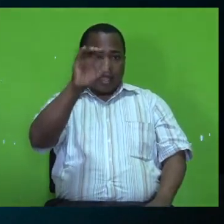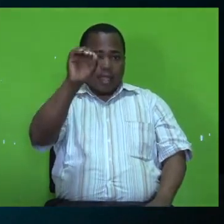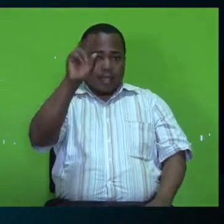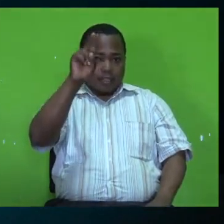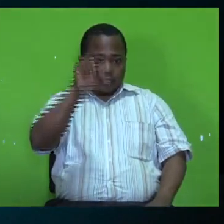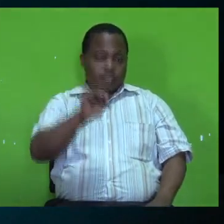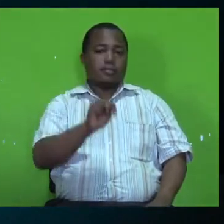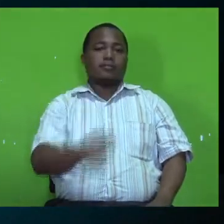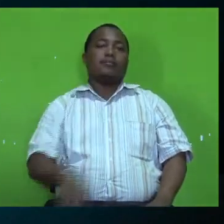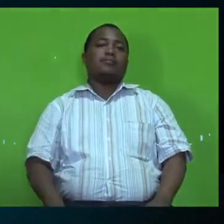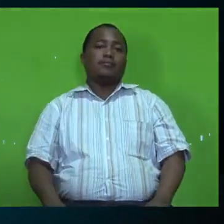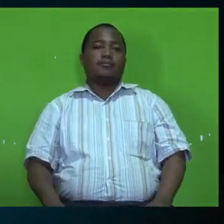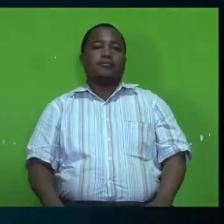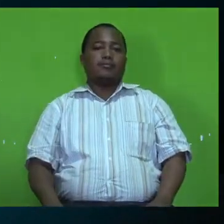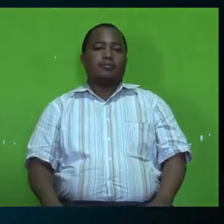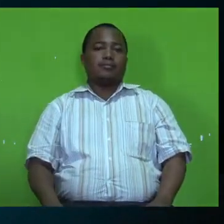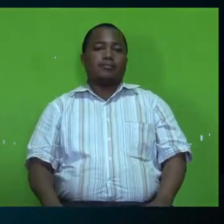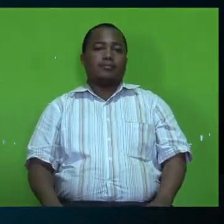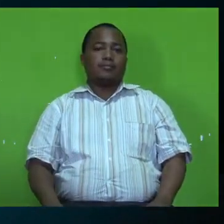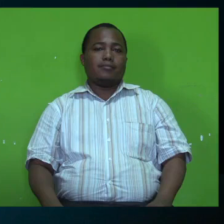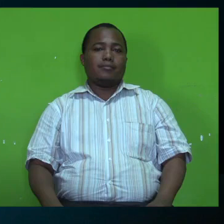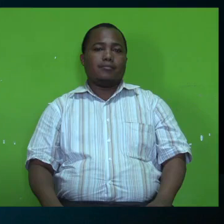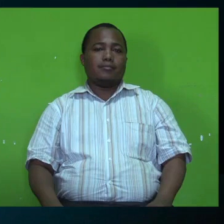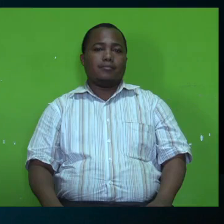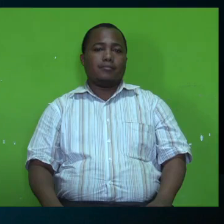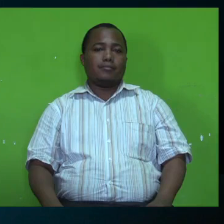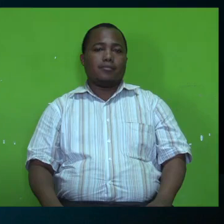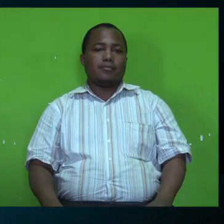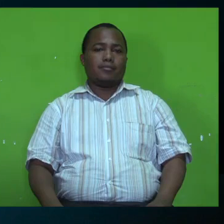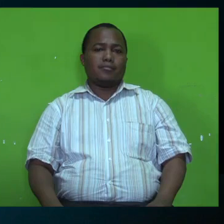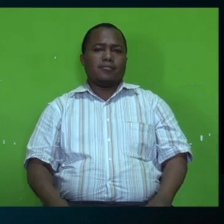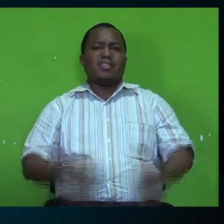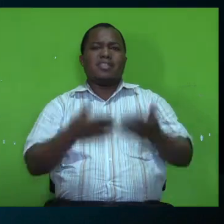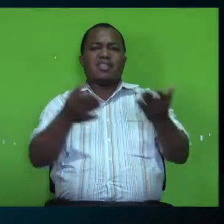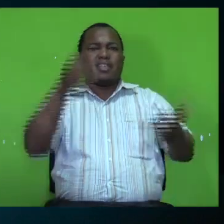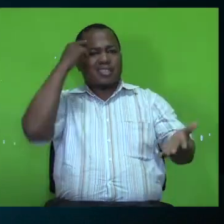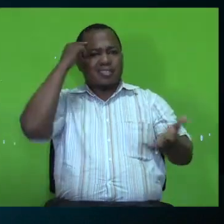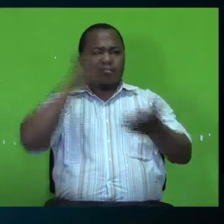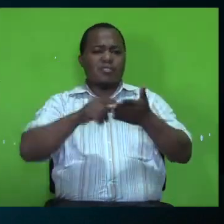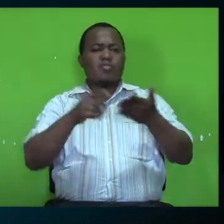please. Adhesion. What does it mean?